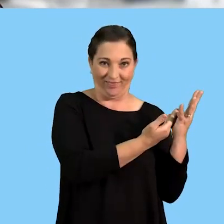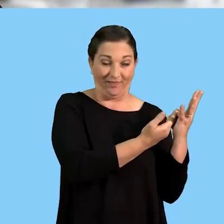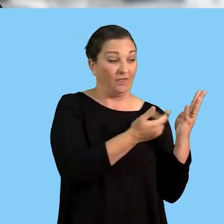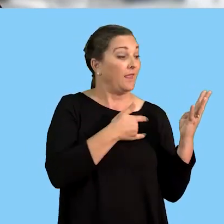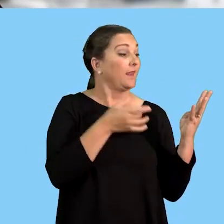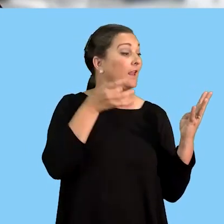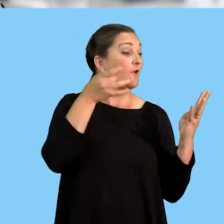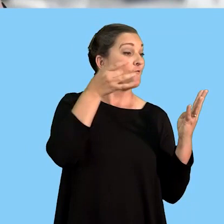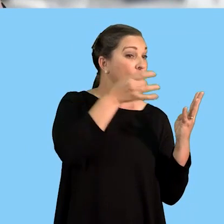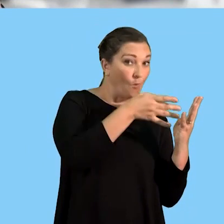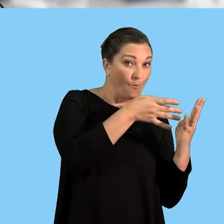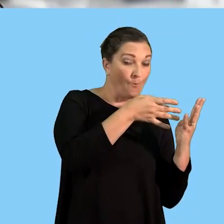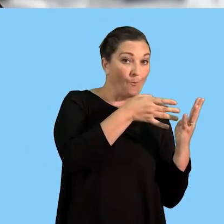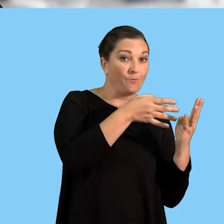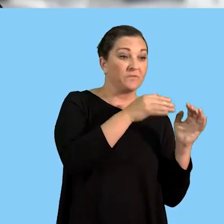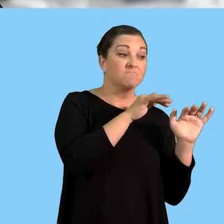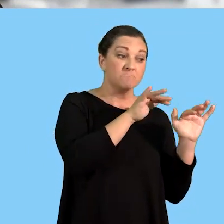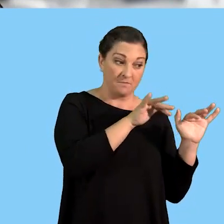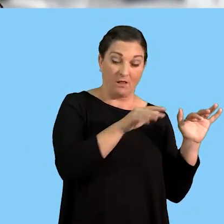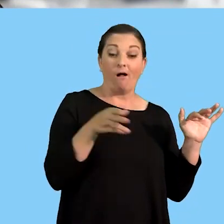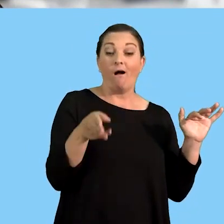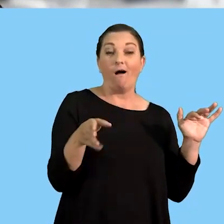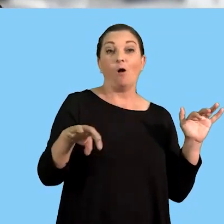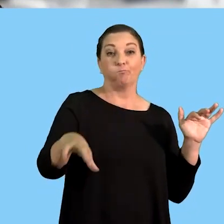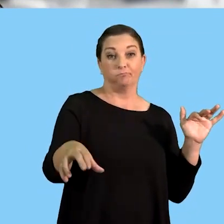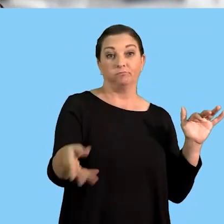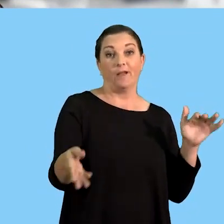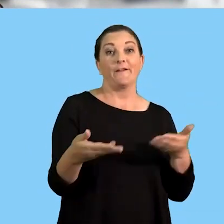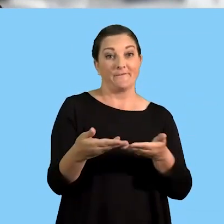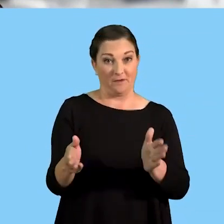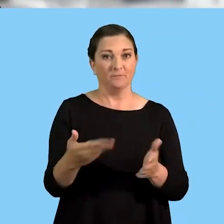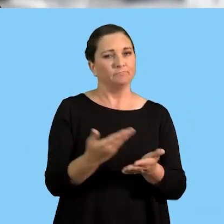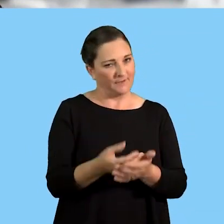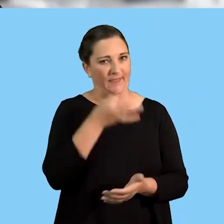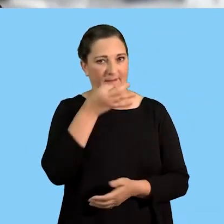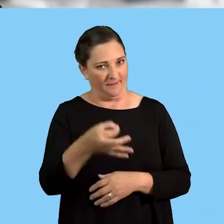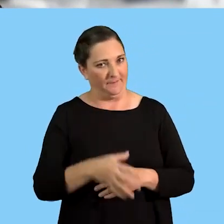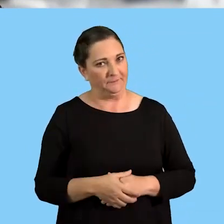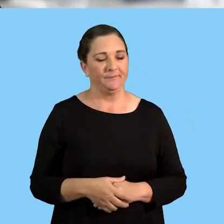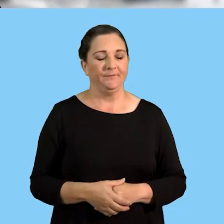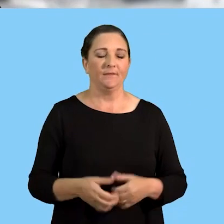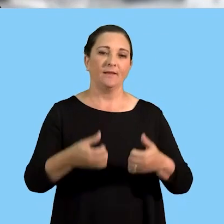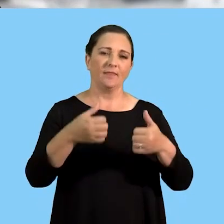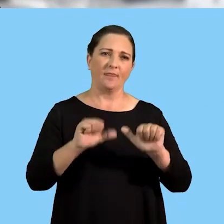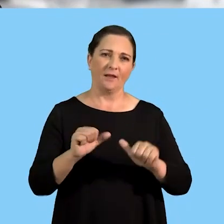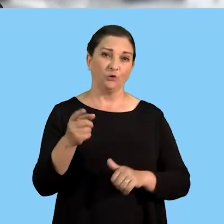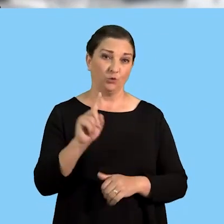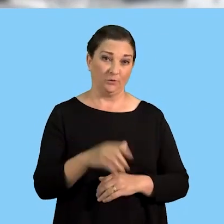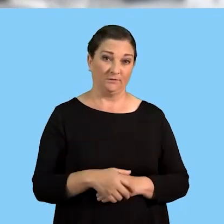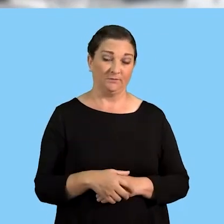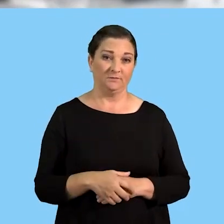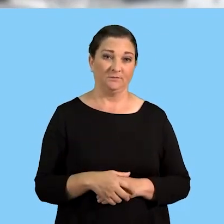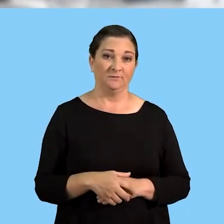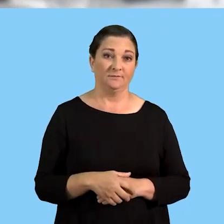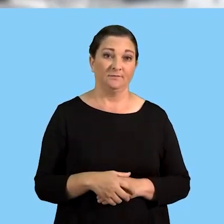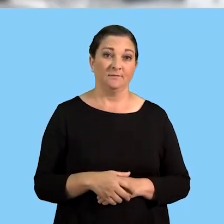will then inform that person that there is a vacant position available that they can apply for. Then